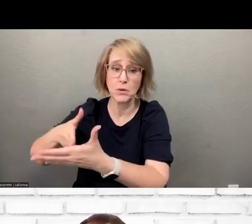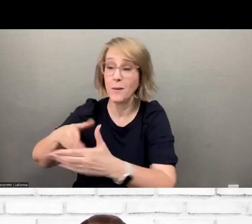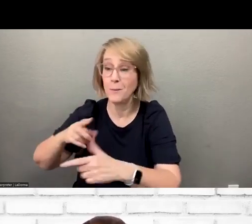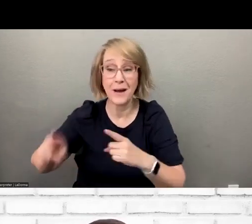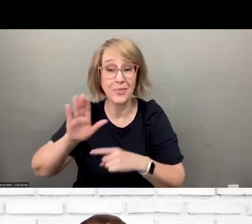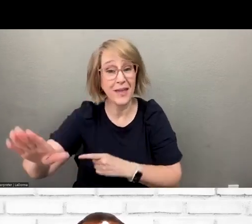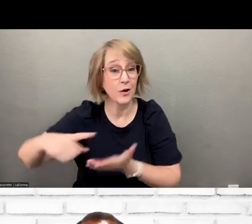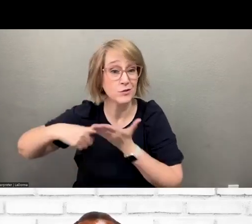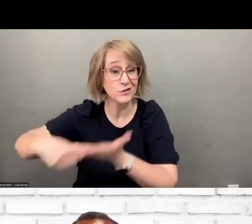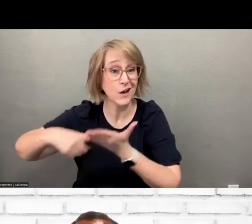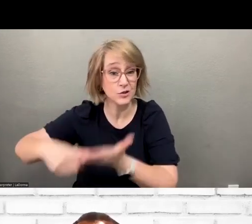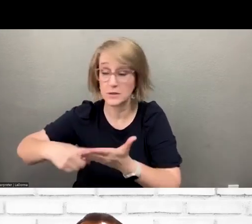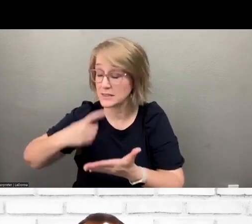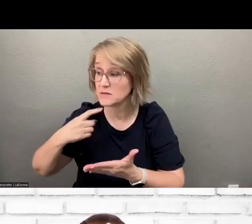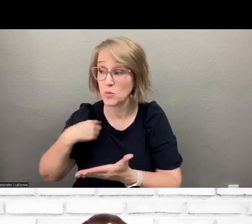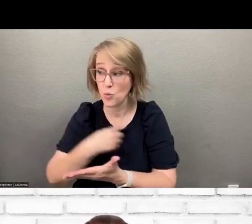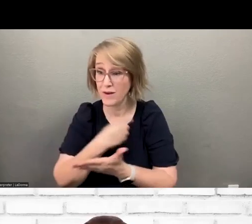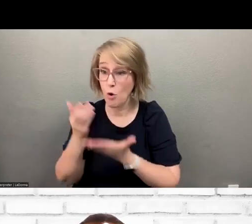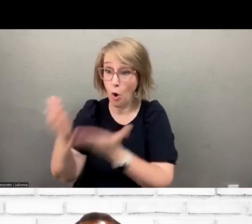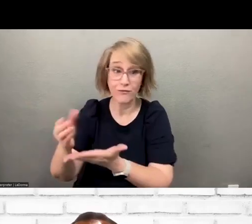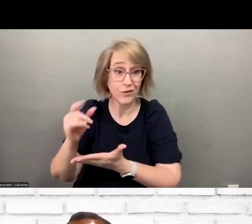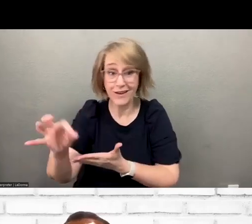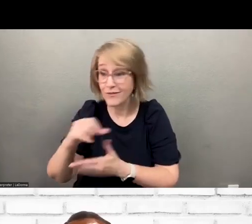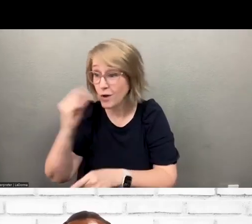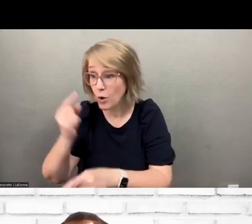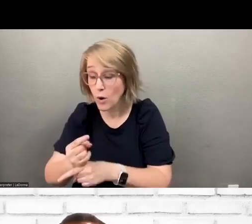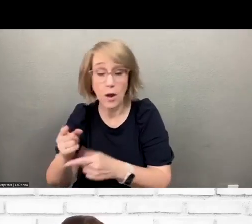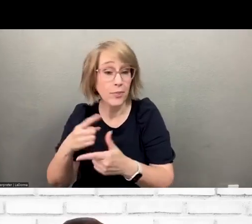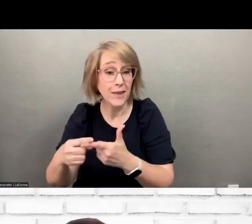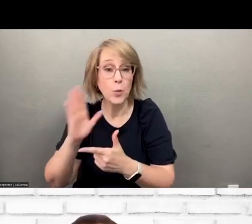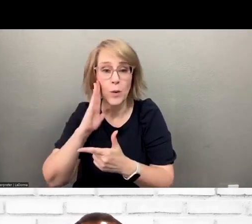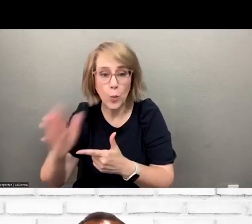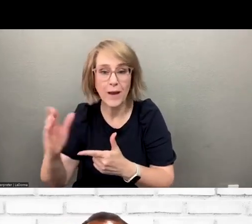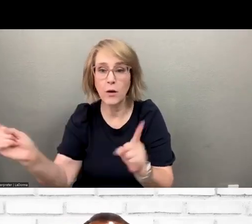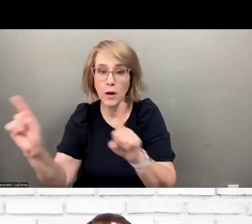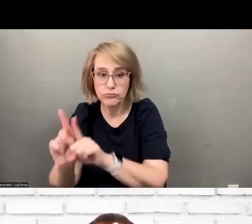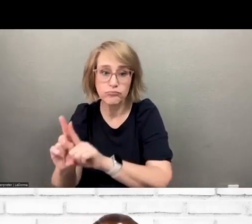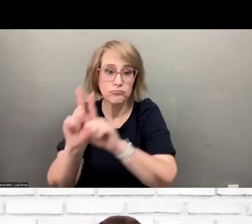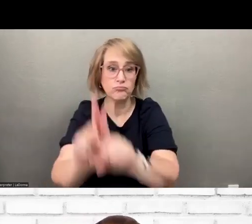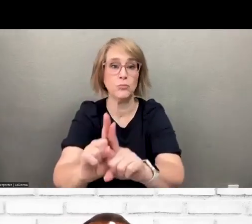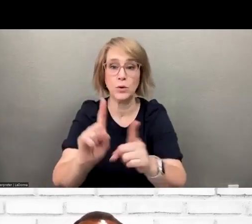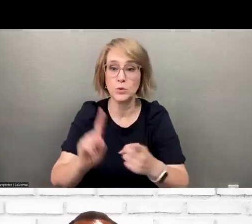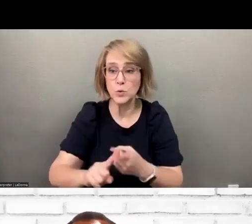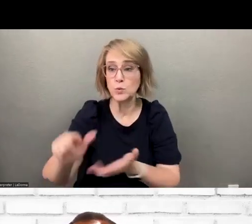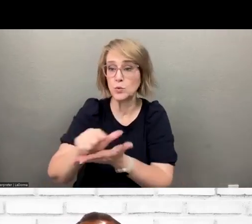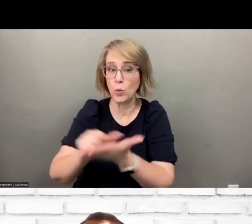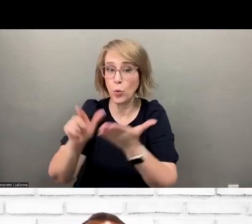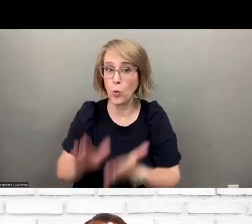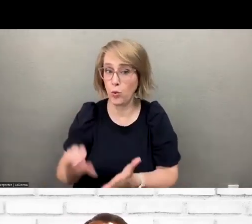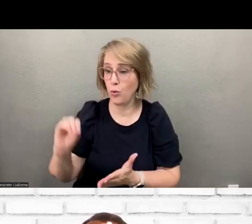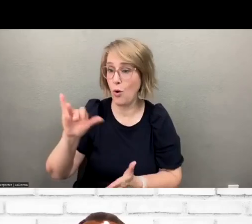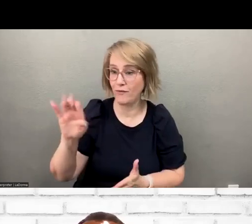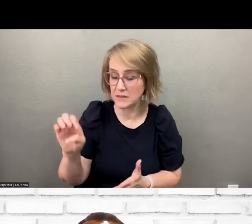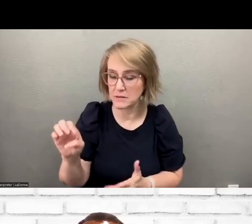way to say, this is what we offer, and if we're not doing it right, we'll walk with you to the lawyer's office, or we'll go with you on that perspective.